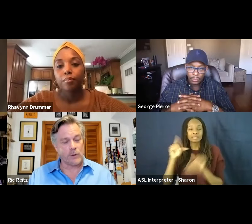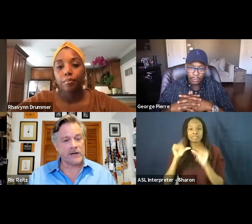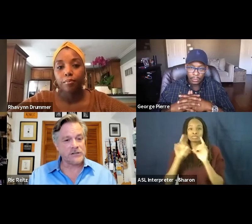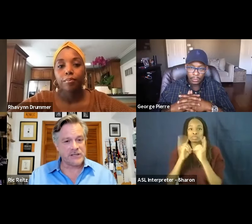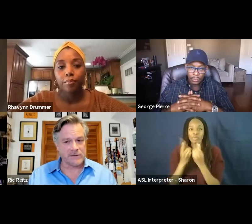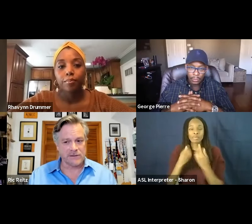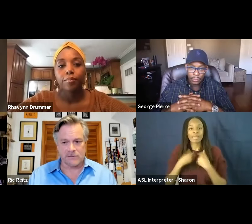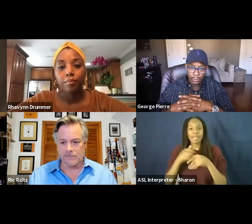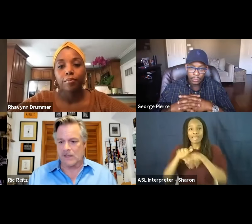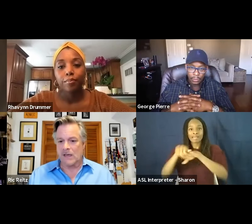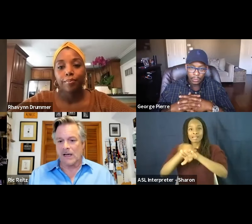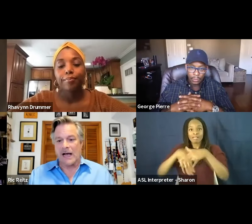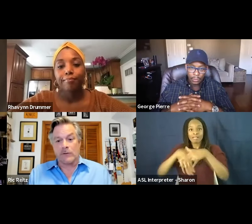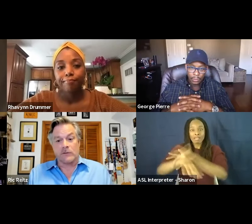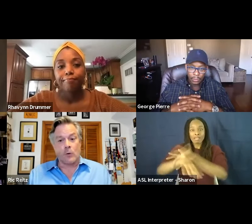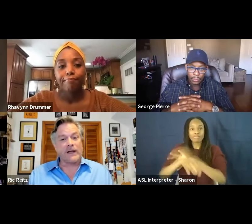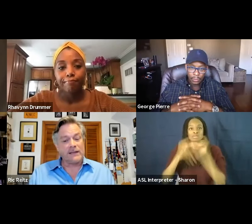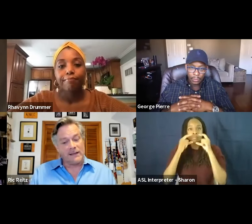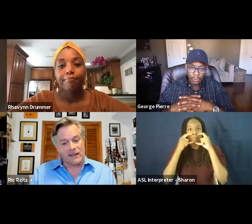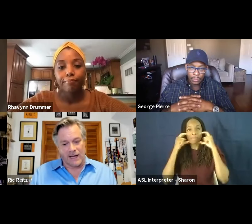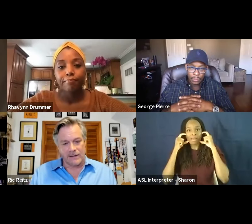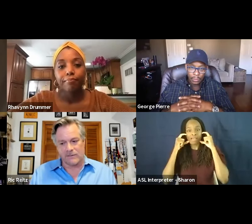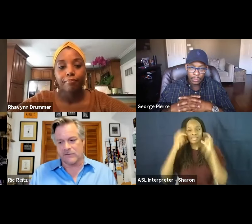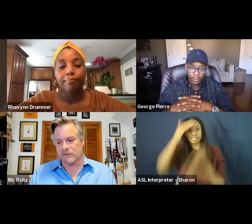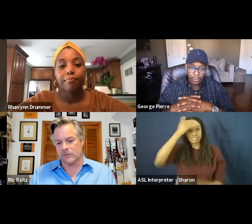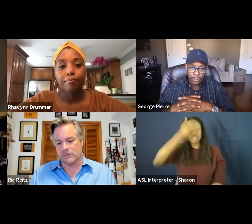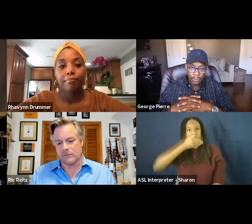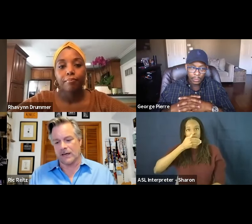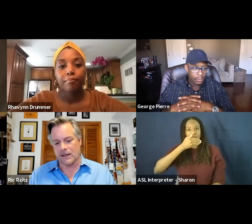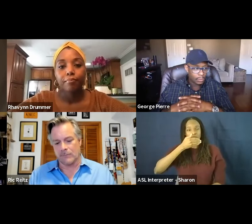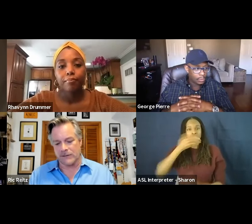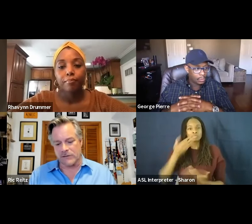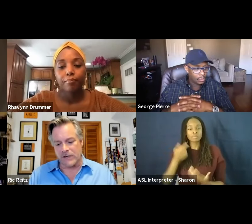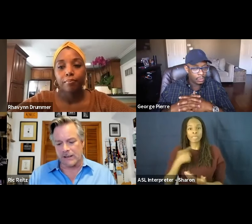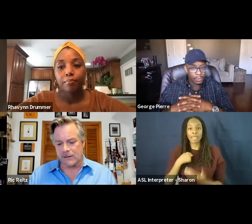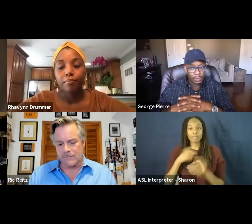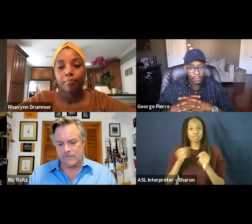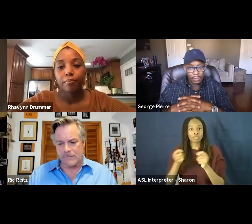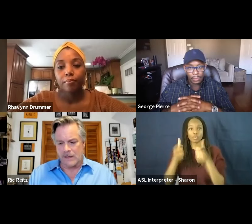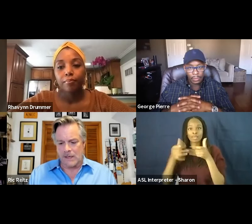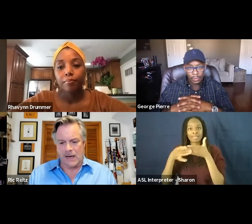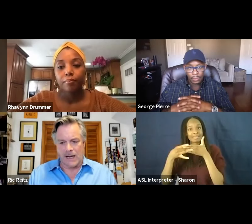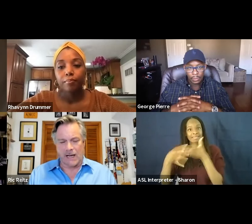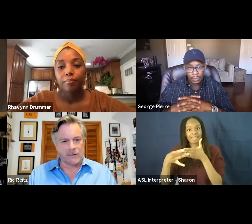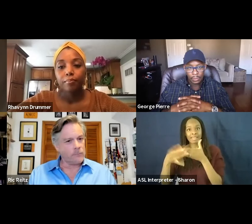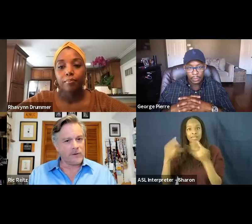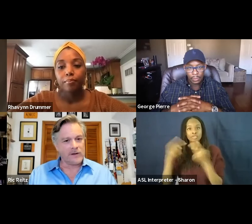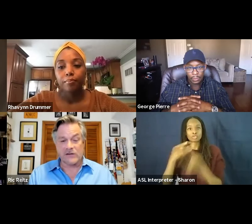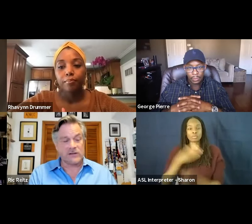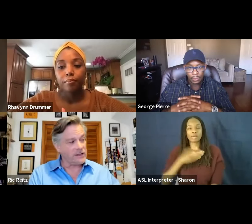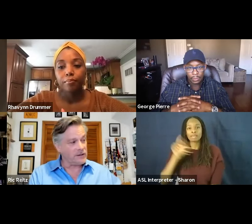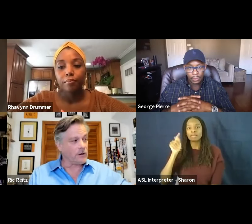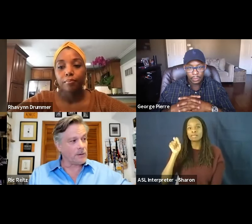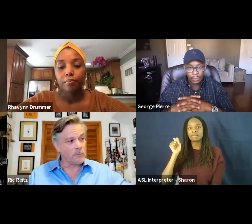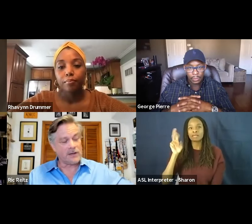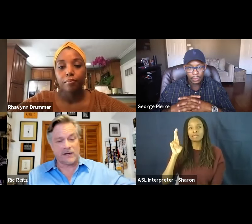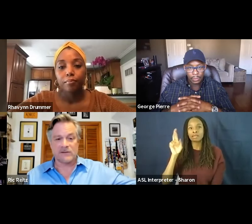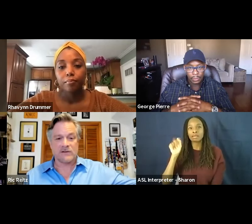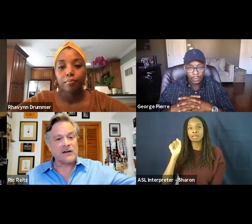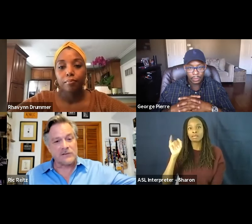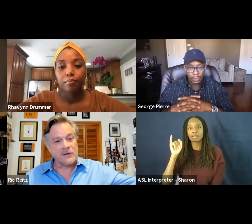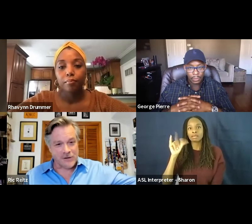them wearing shields. I was quickly led to my trailer, and essentially you are